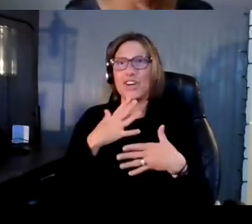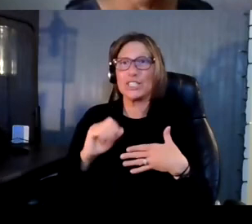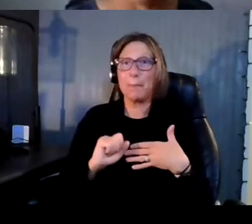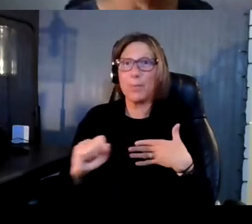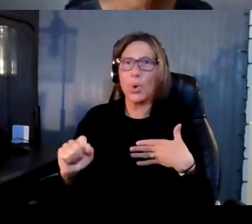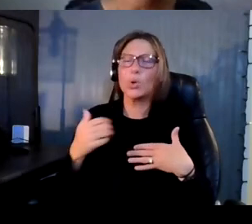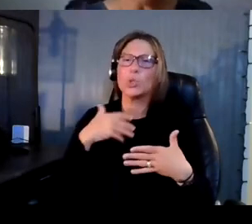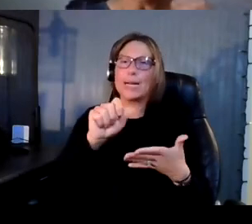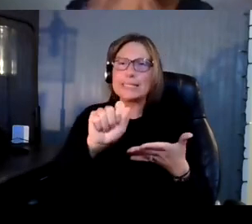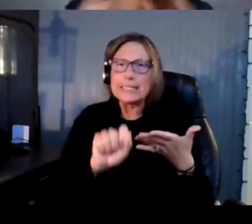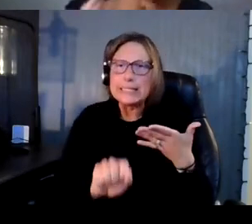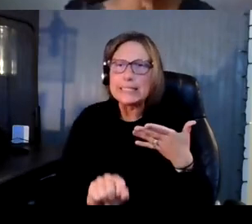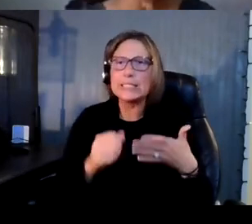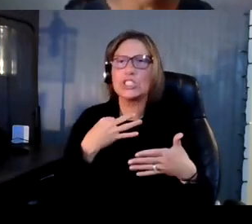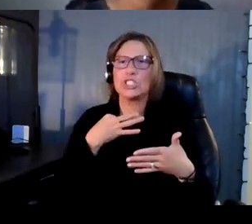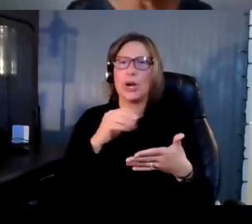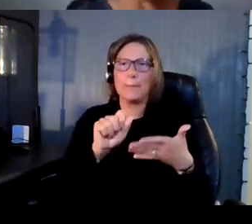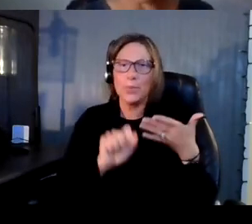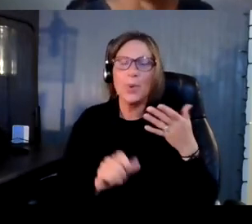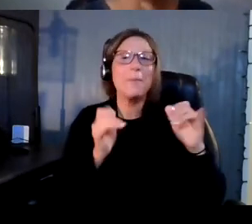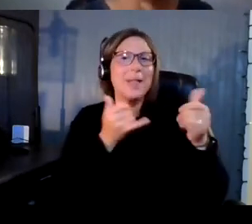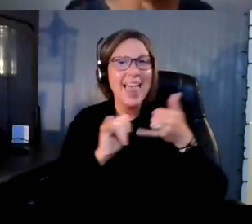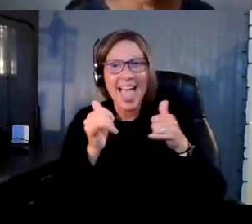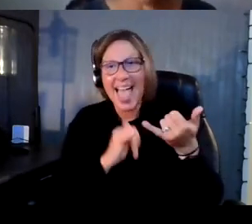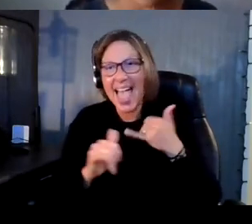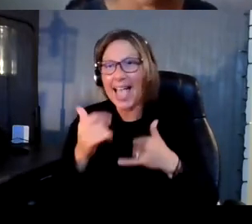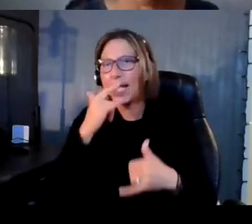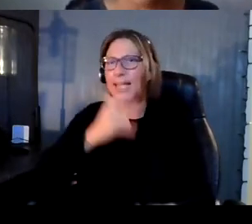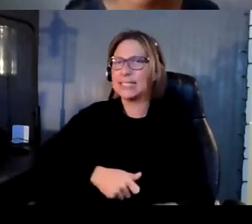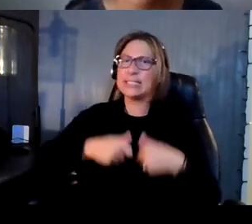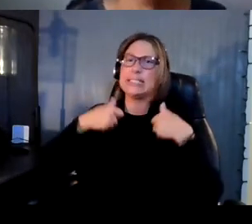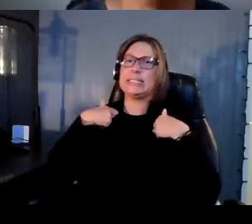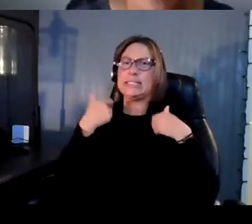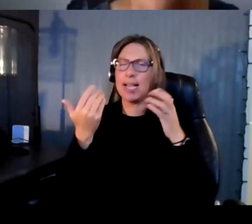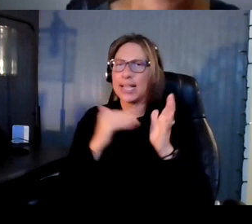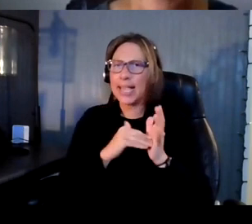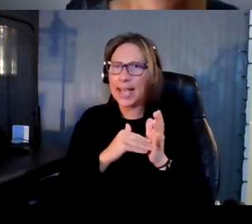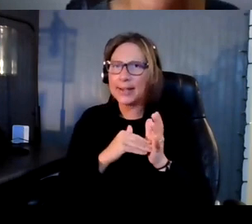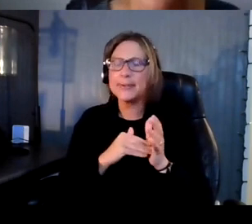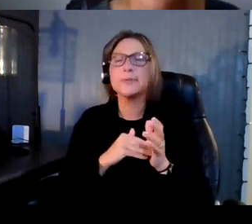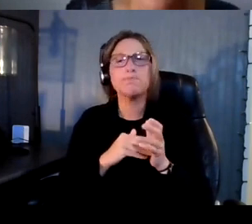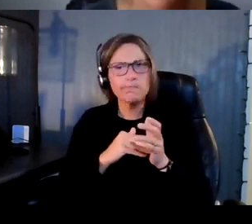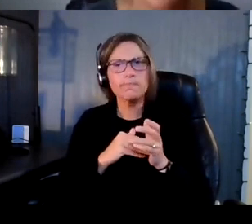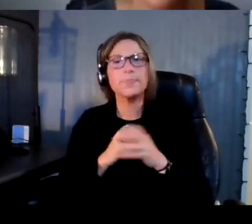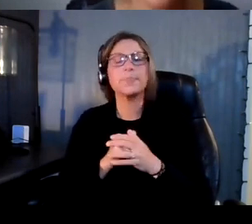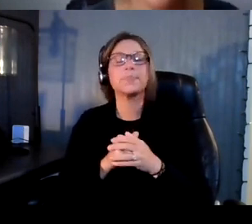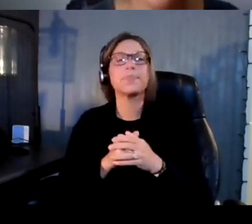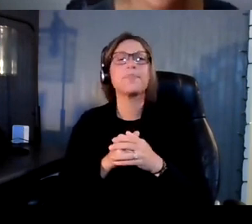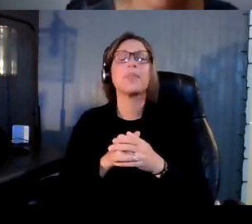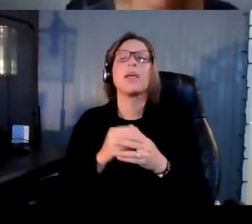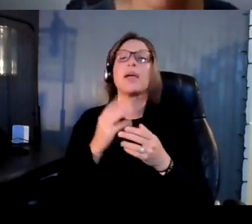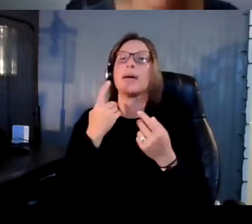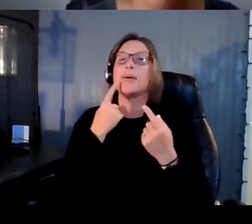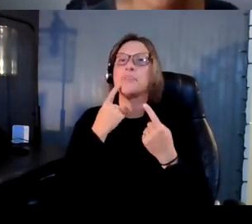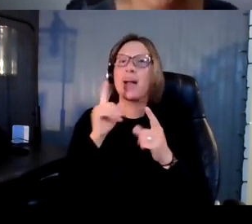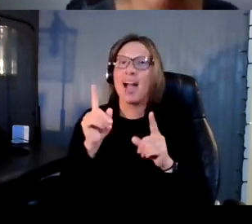it down. And we play a little bit more, and she kept pulling that shirt back up. And finally, somebody